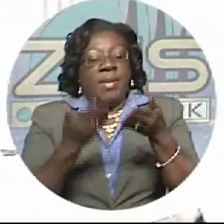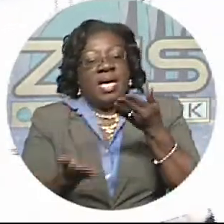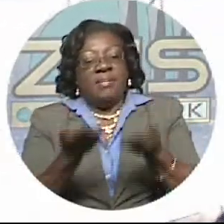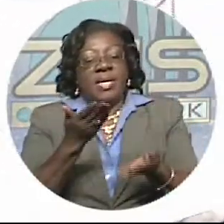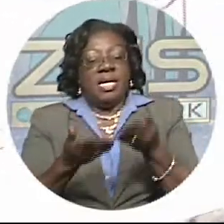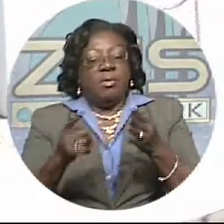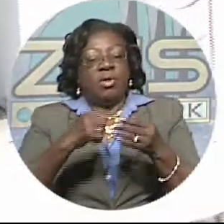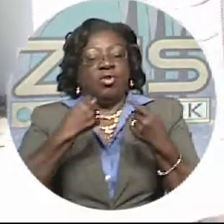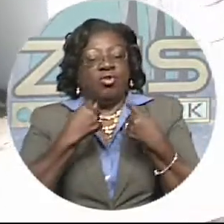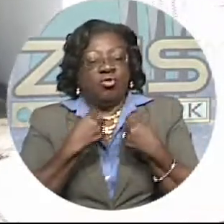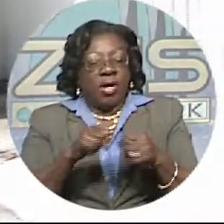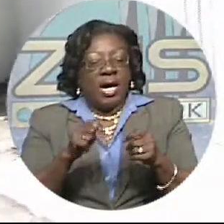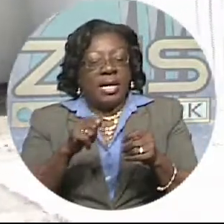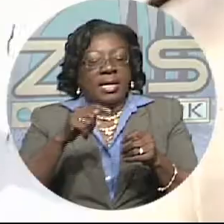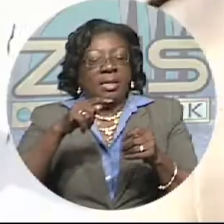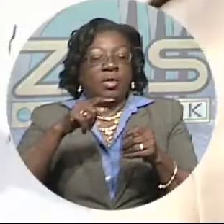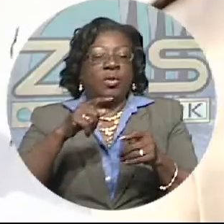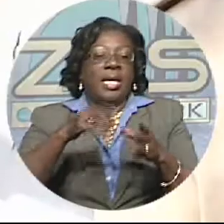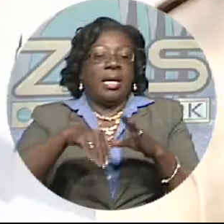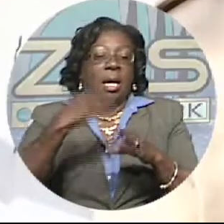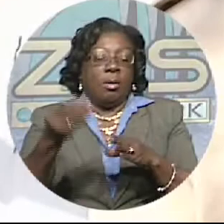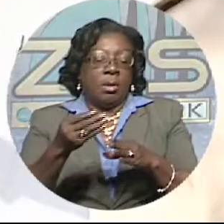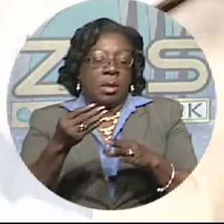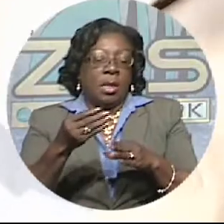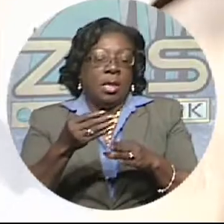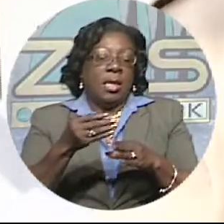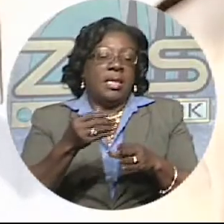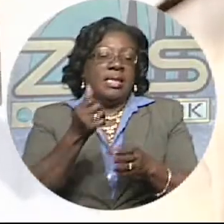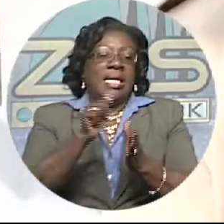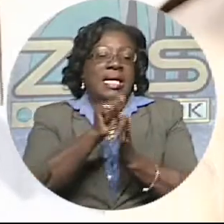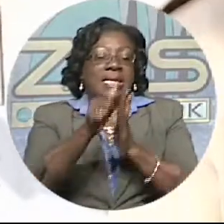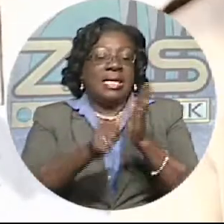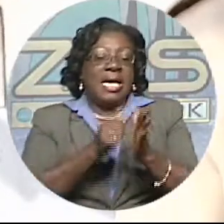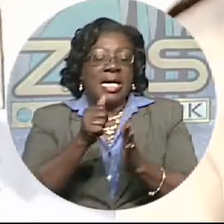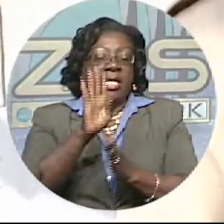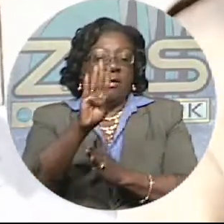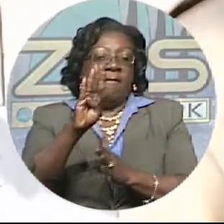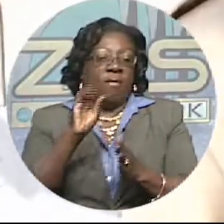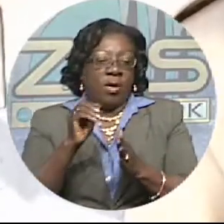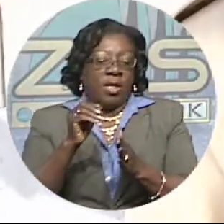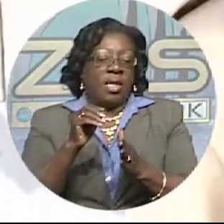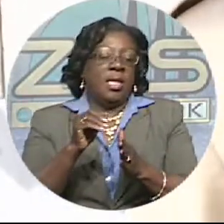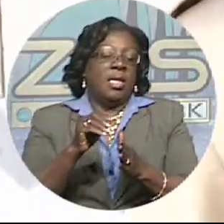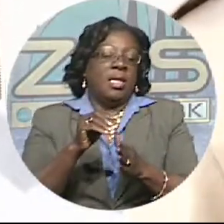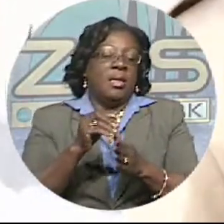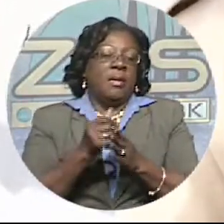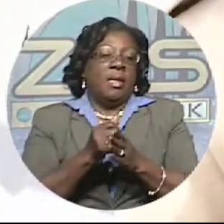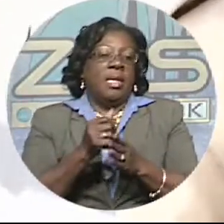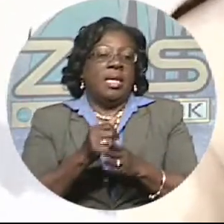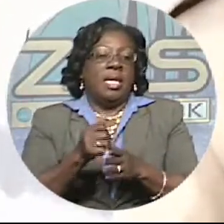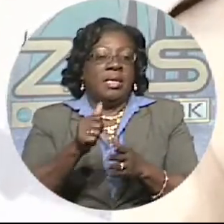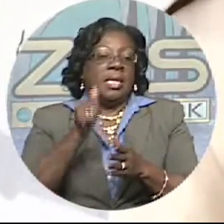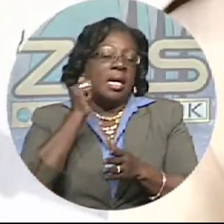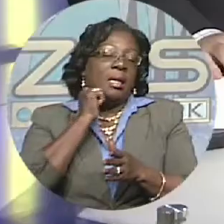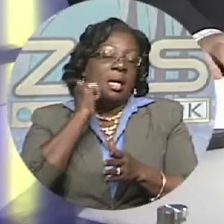perhaps may be in his late 40s to early 50s, based upon information, and we believe it is an adult